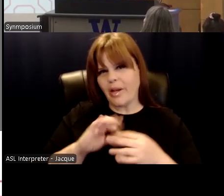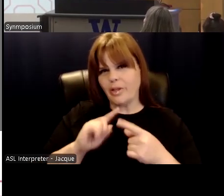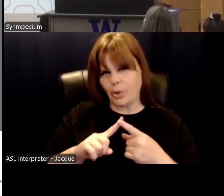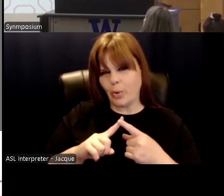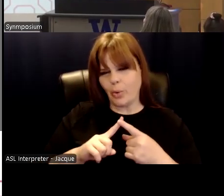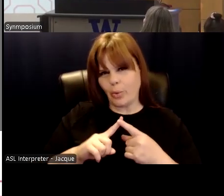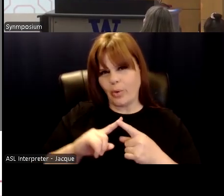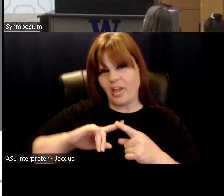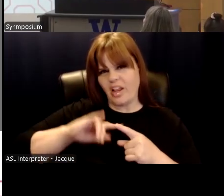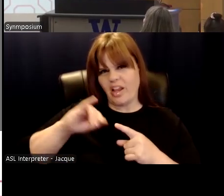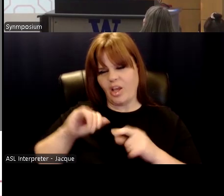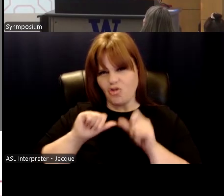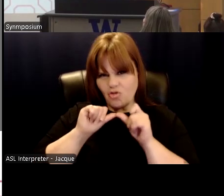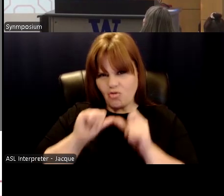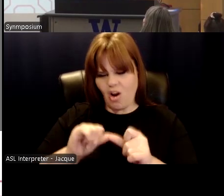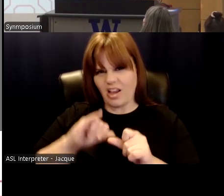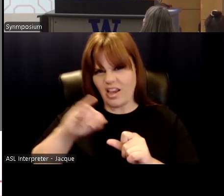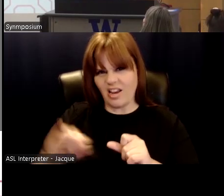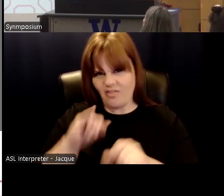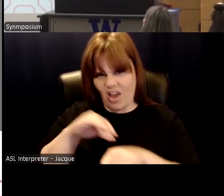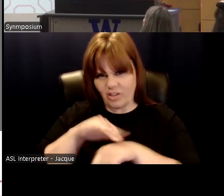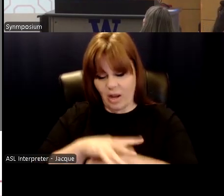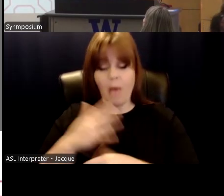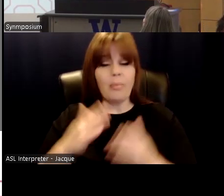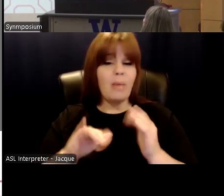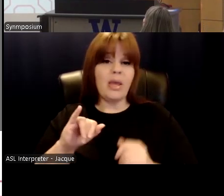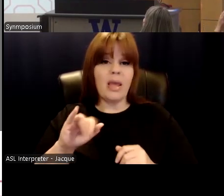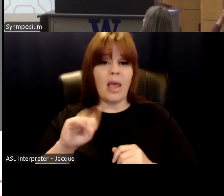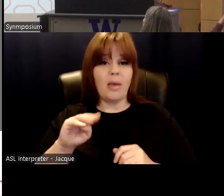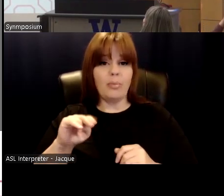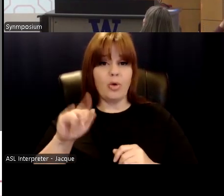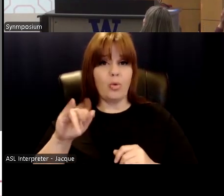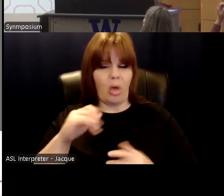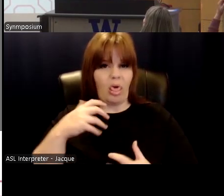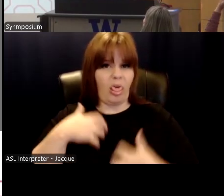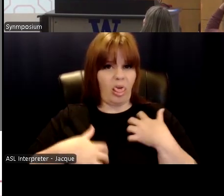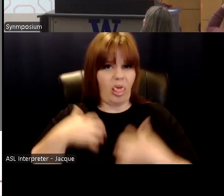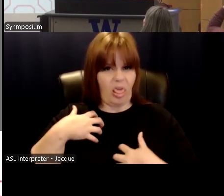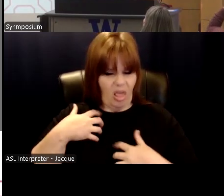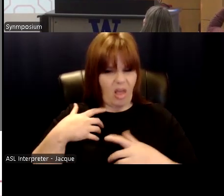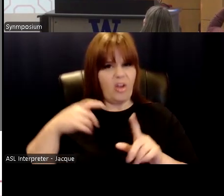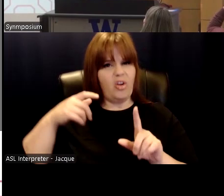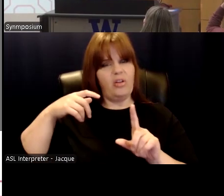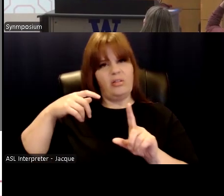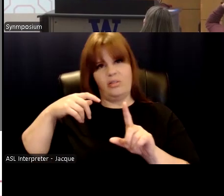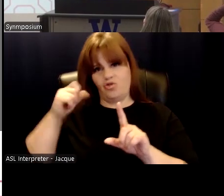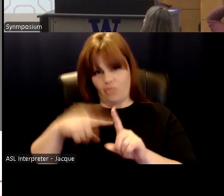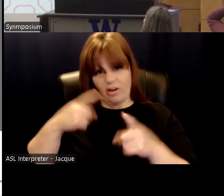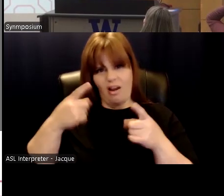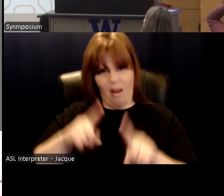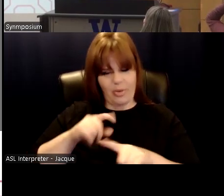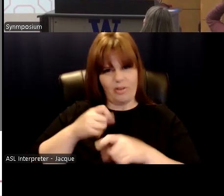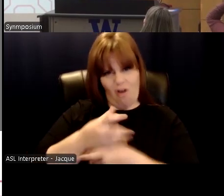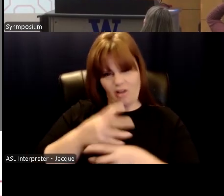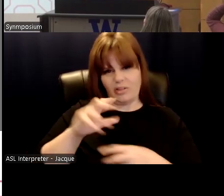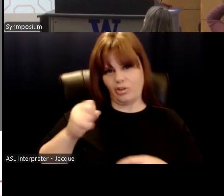Maybe the immune dysregulation from COVID triggered the shingles. Maybe it was just coincidental. But in any